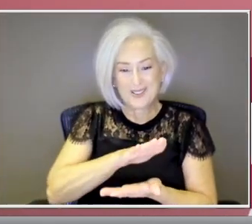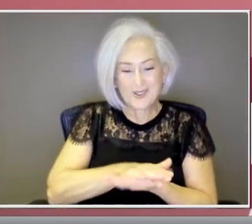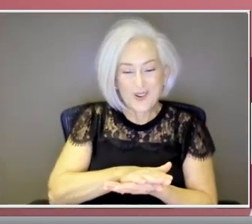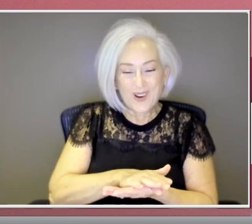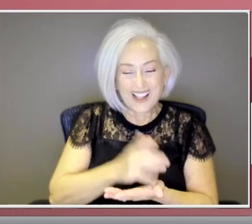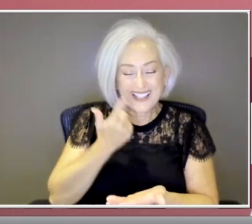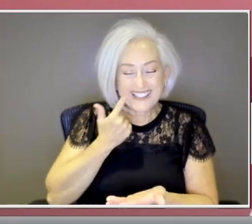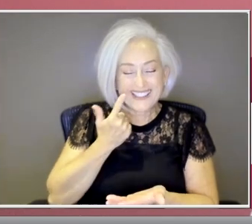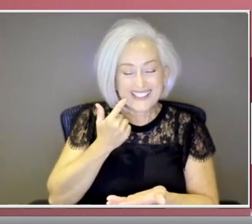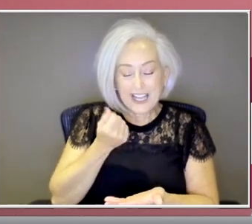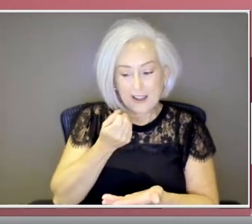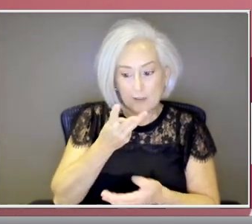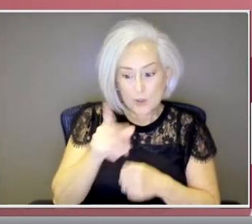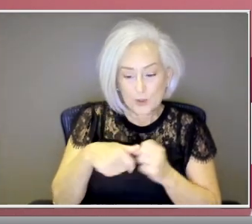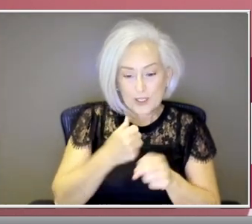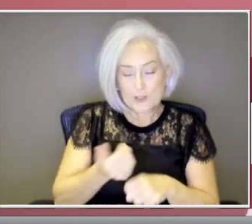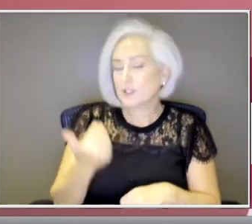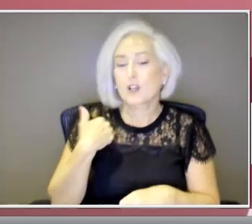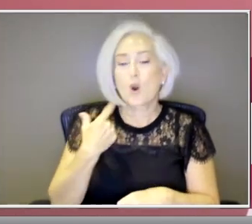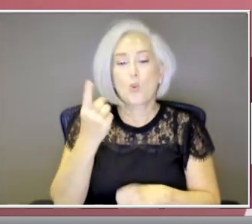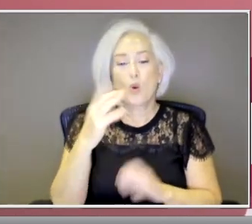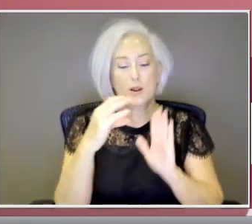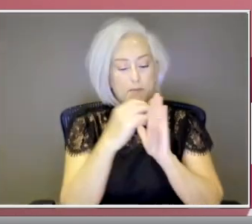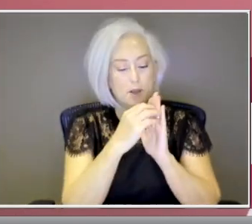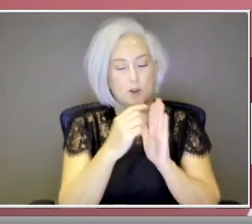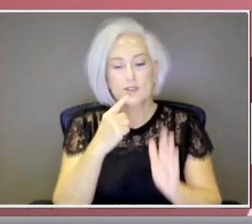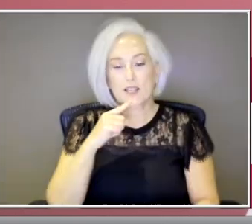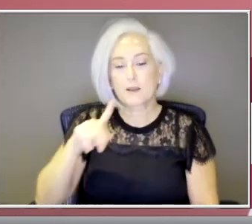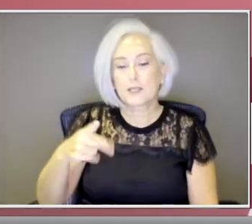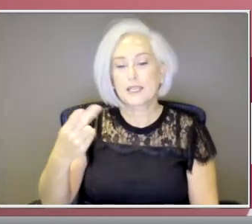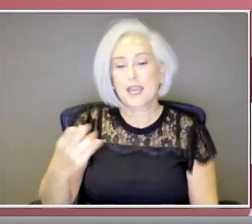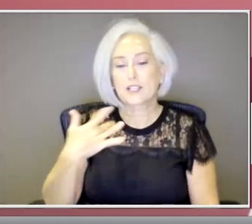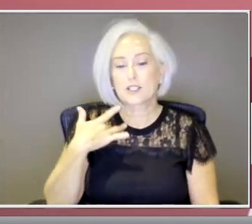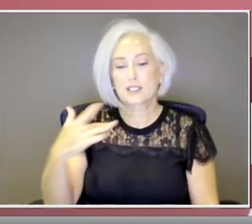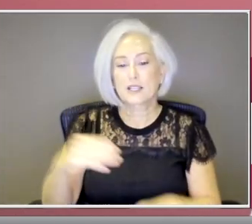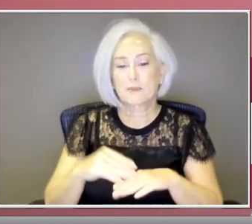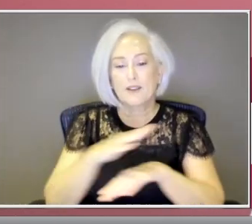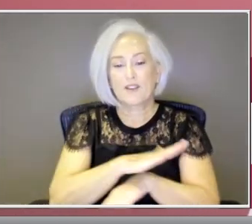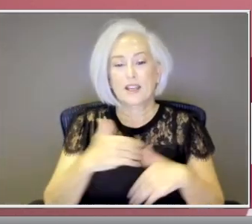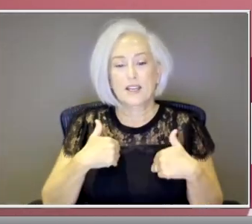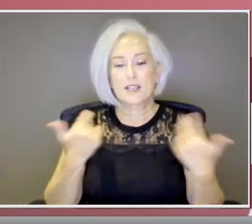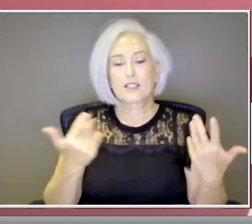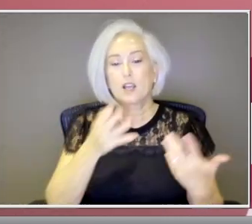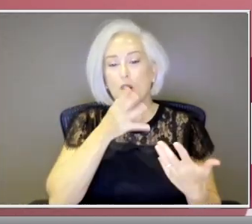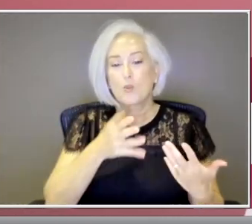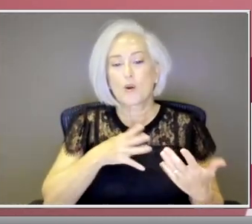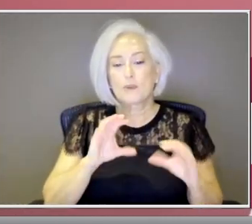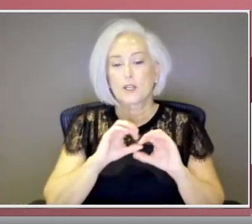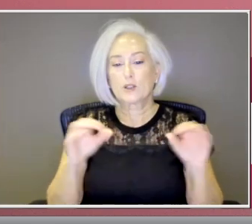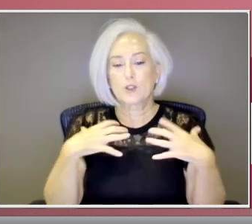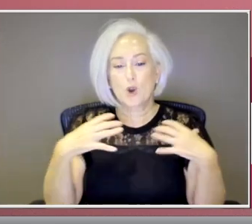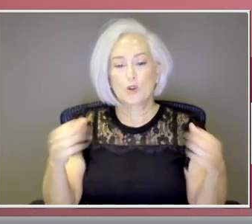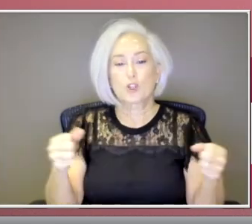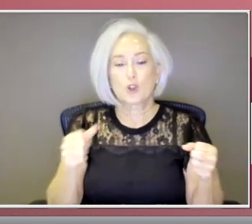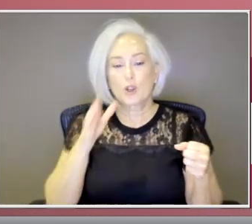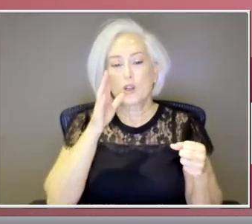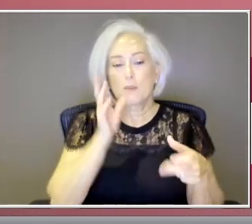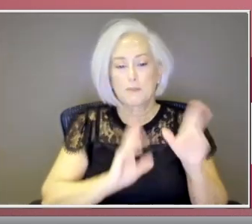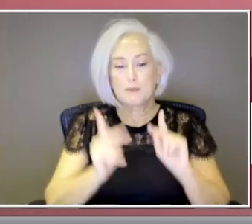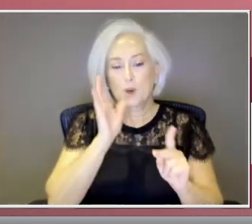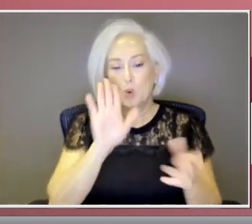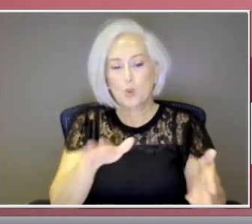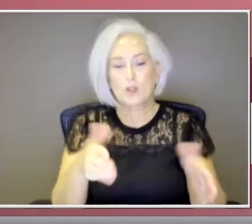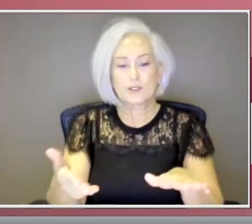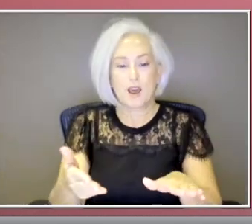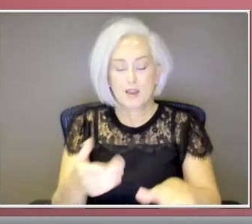my textbook that said pH typically affects young women. There is no known cure. It's fatal. Oh my gosh. That was the entire section. And on that's